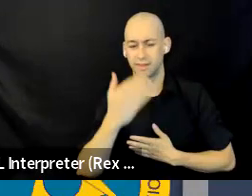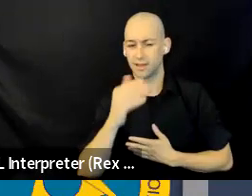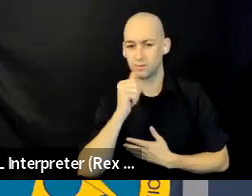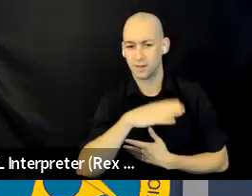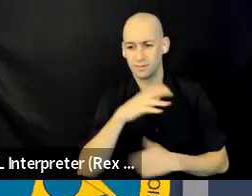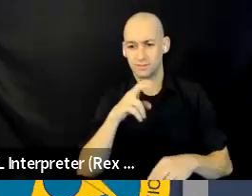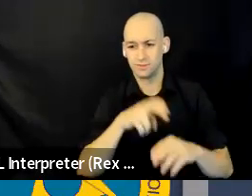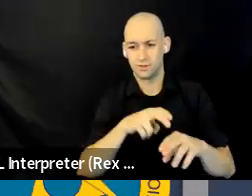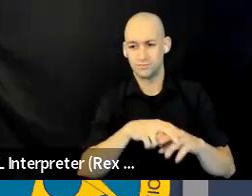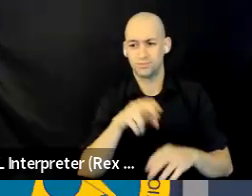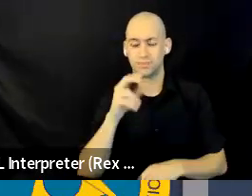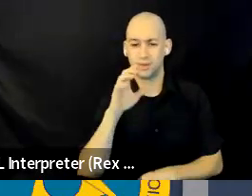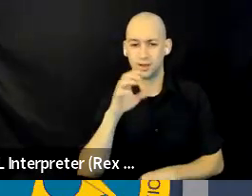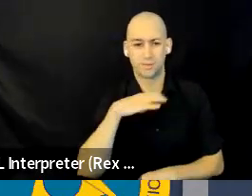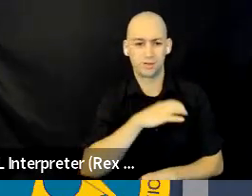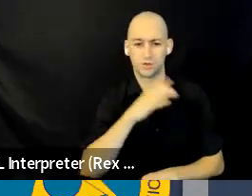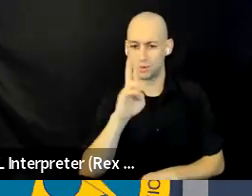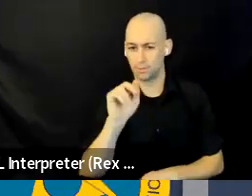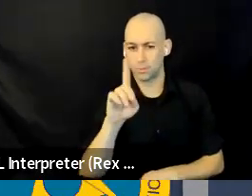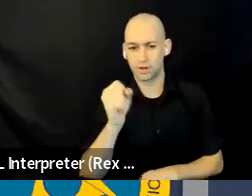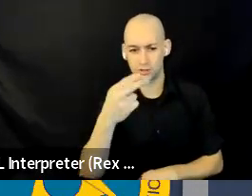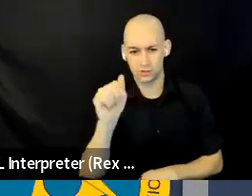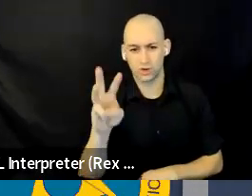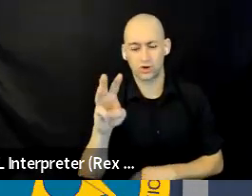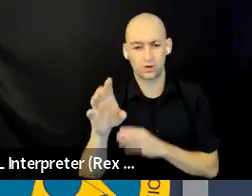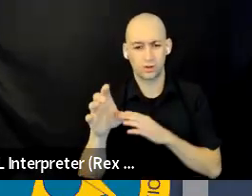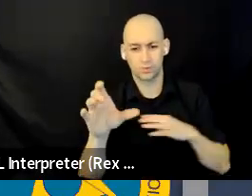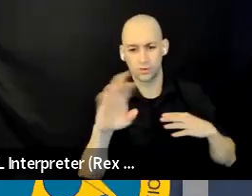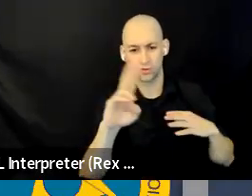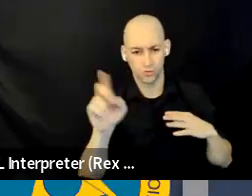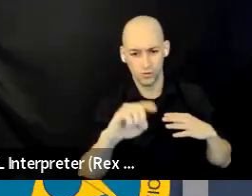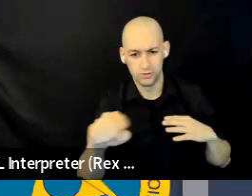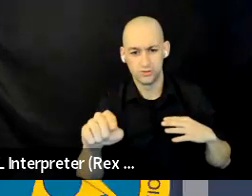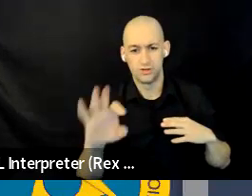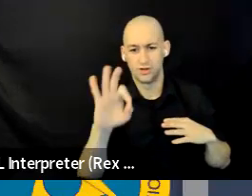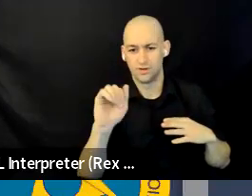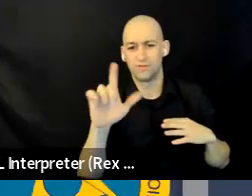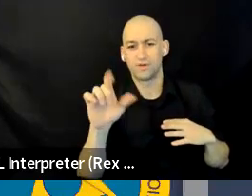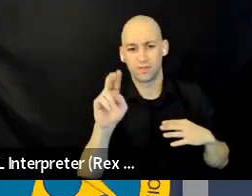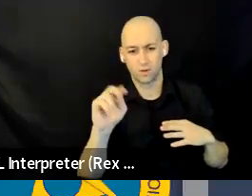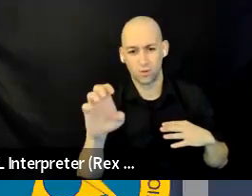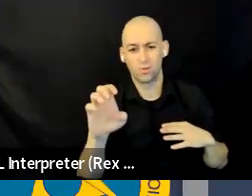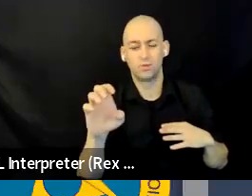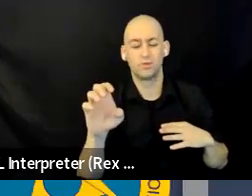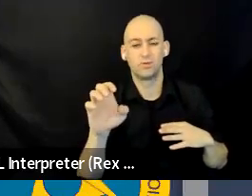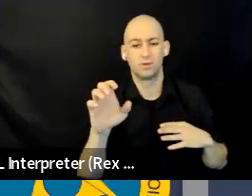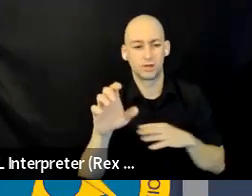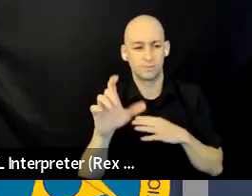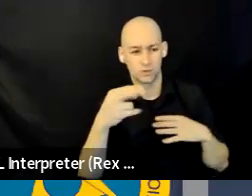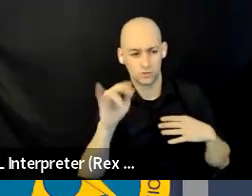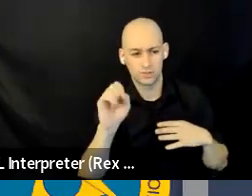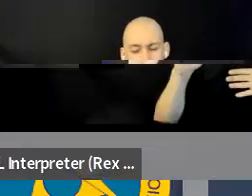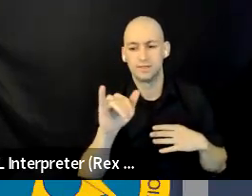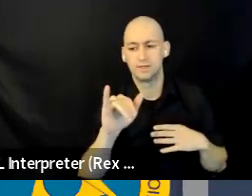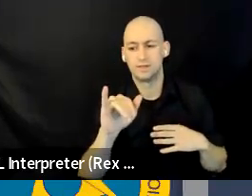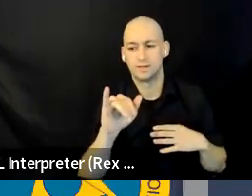Bradshaw. Here. Commissioner Cruz. Present. Commissioner Falcone. Here. Commissioner Grisby. I